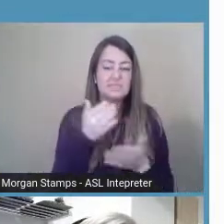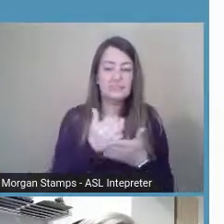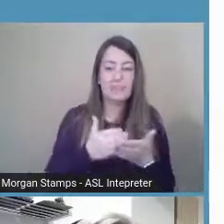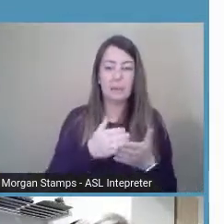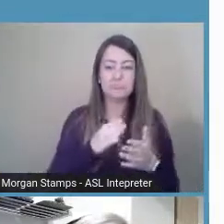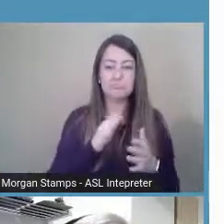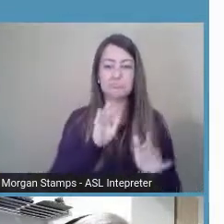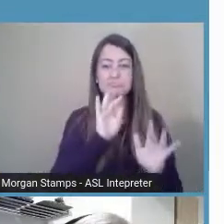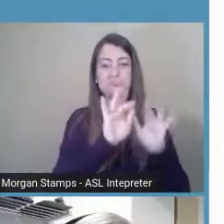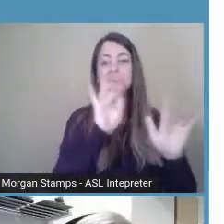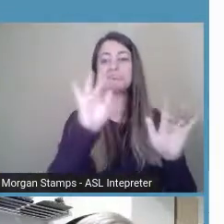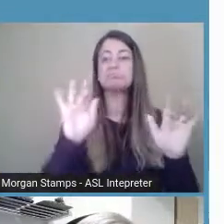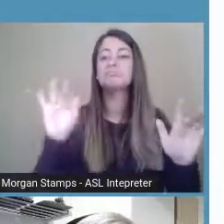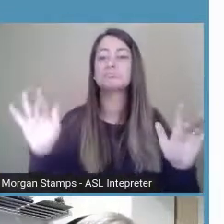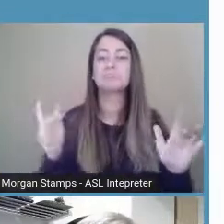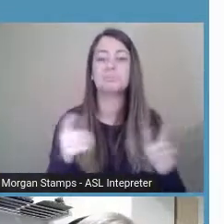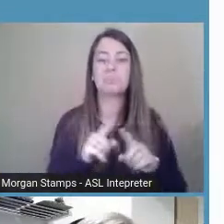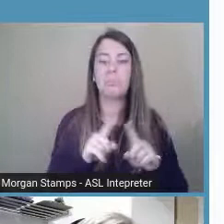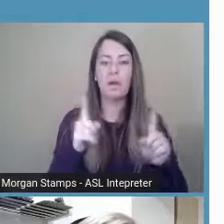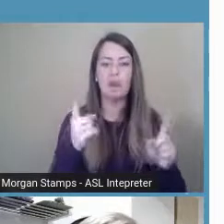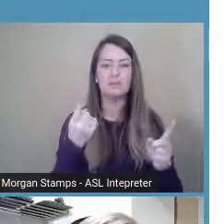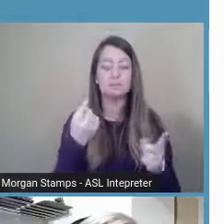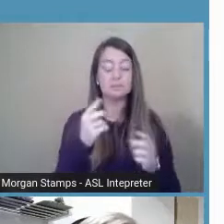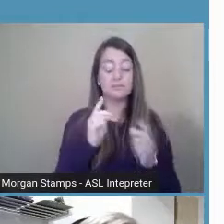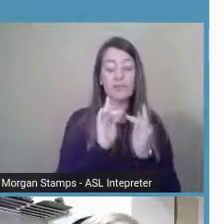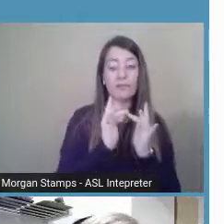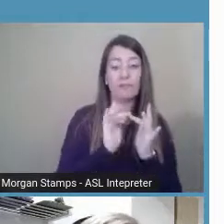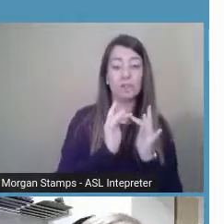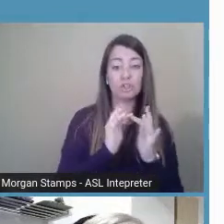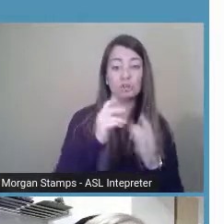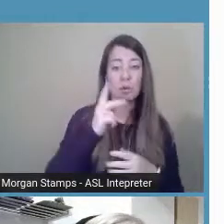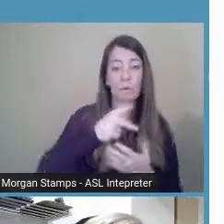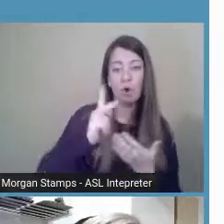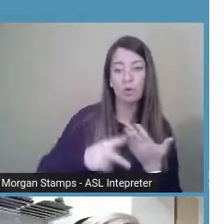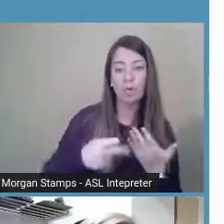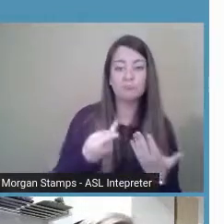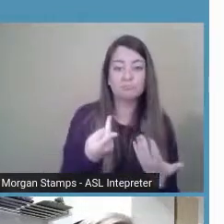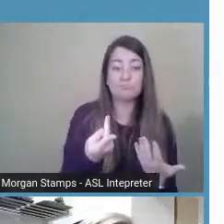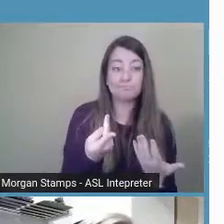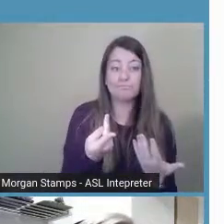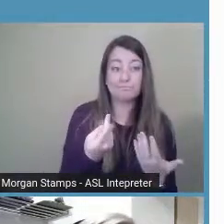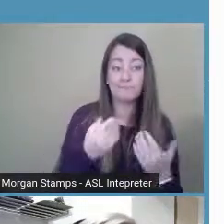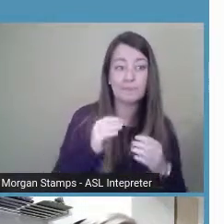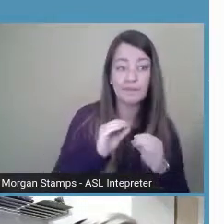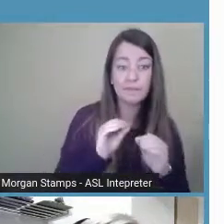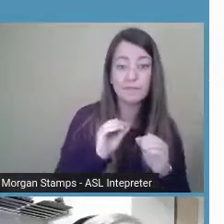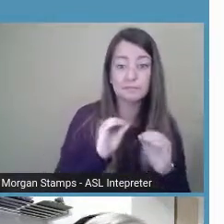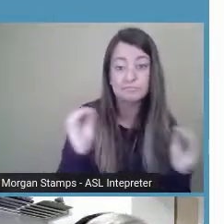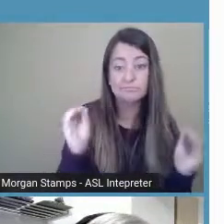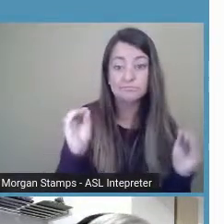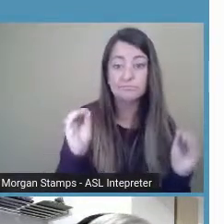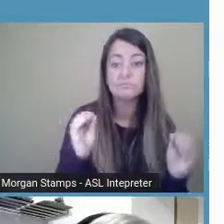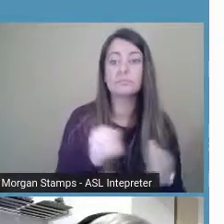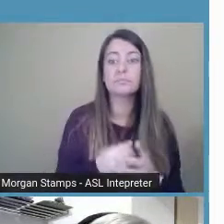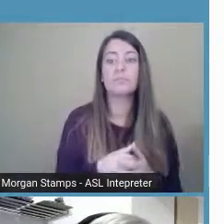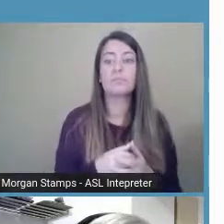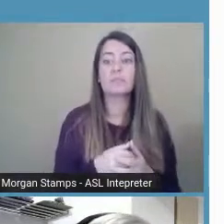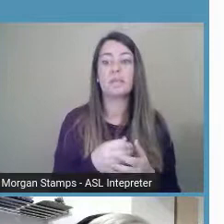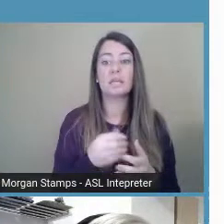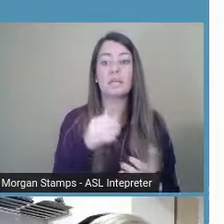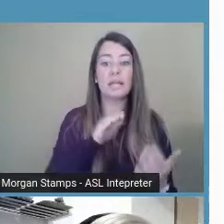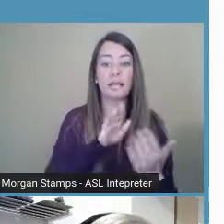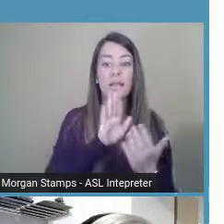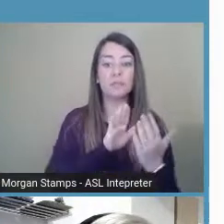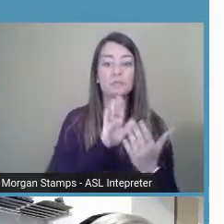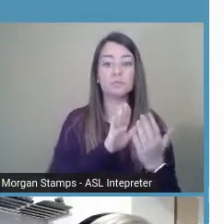minimum. Fresh in our memories, though, were lessons learned during the previous 3 years of construction and alternate means of offering